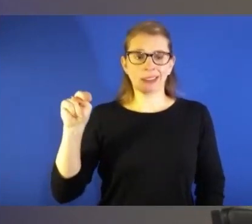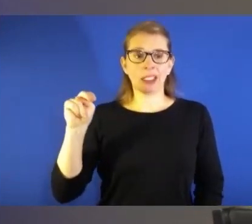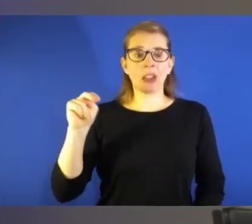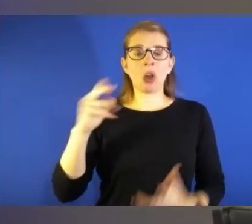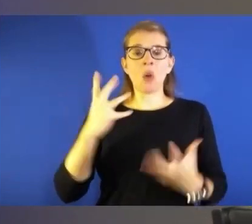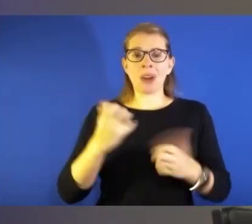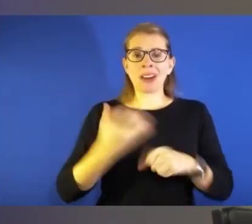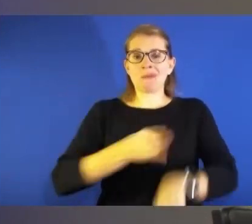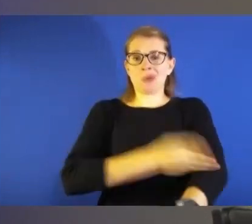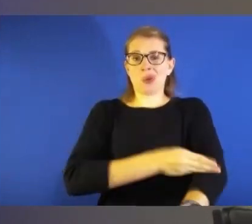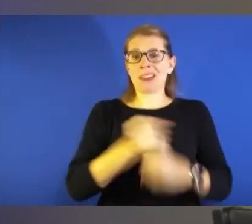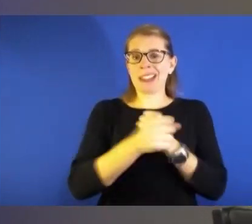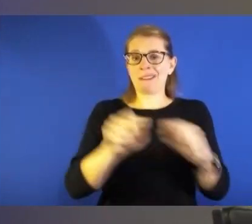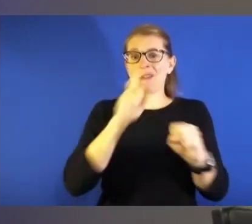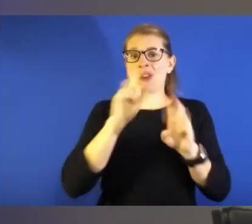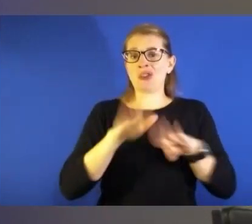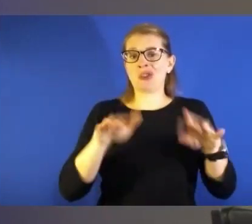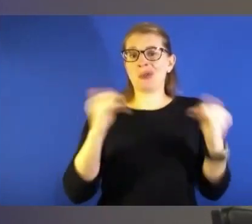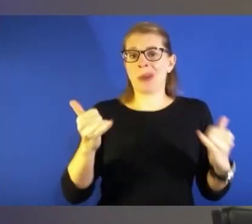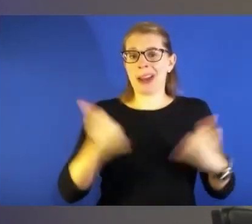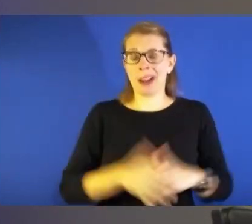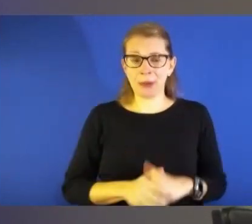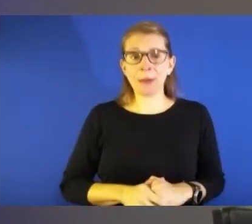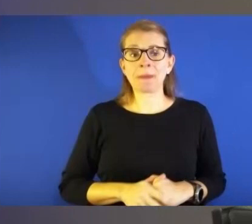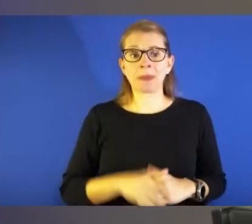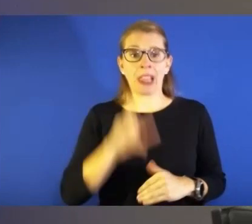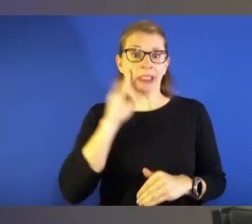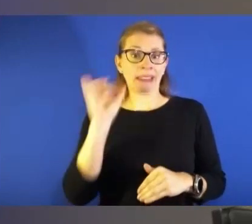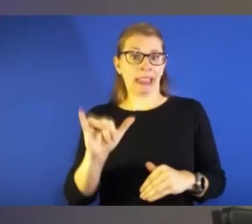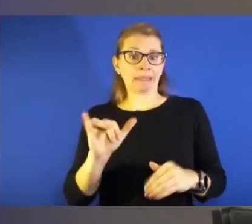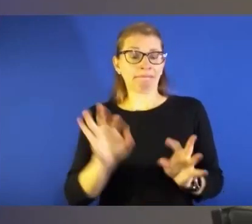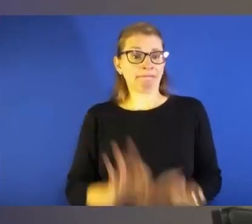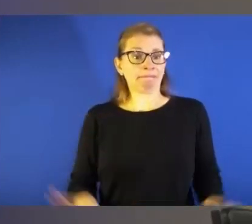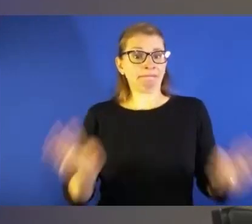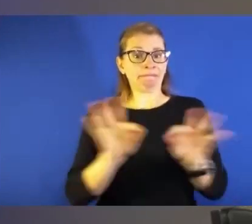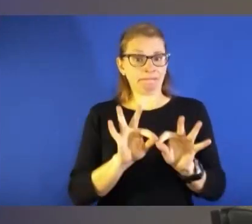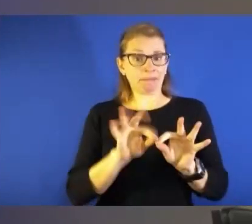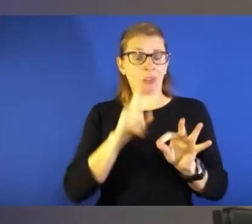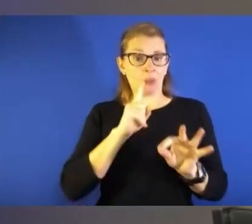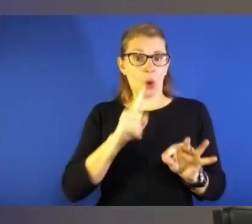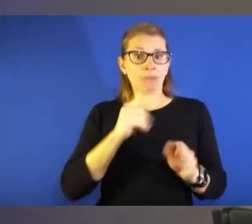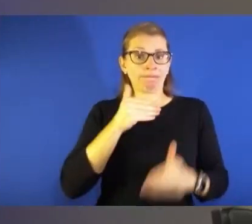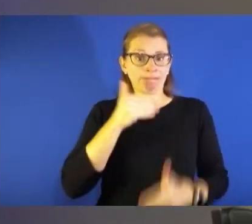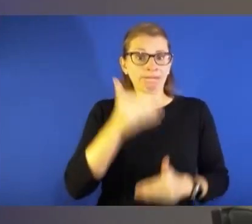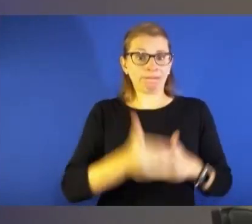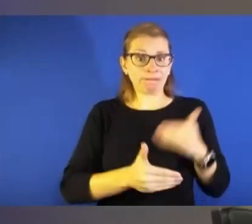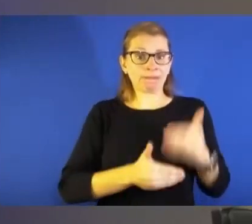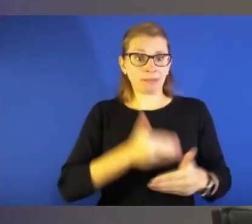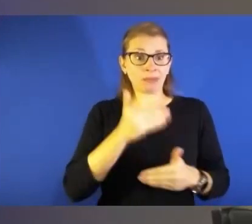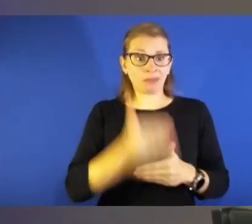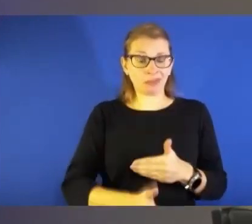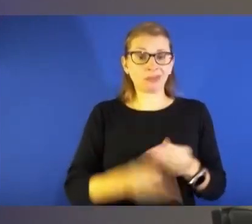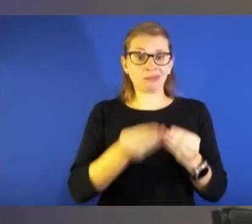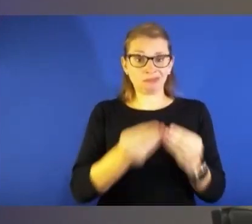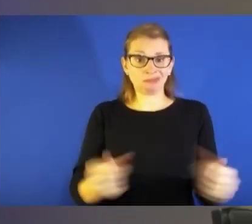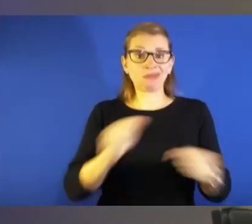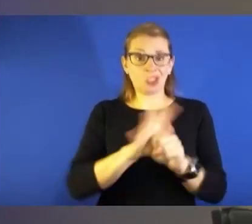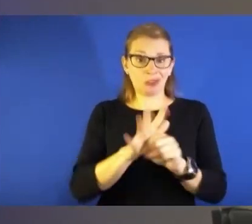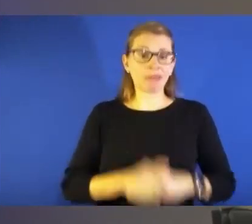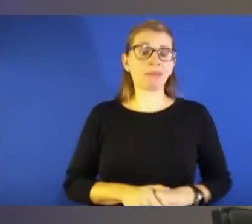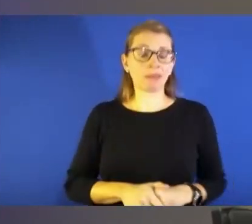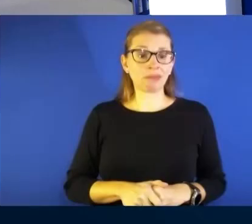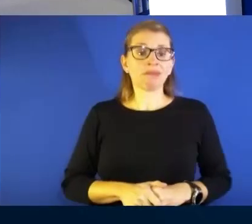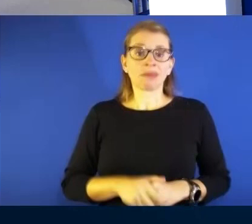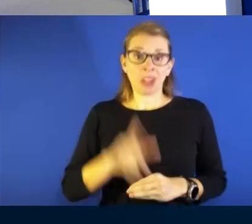now, and I think that's going to be a big step along the way to do so. So hopefully it will encourage parents to get their